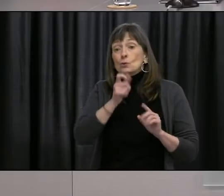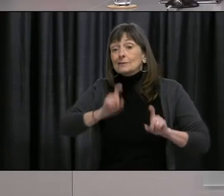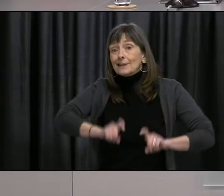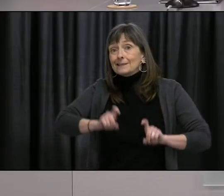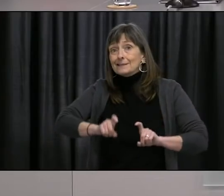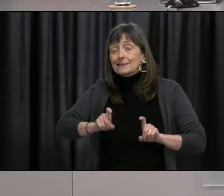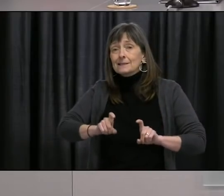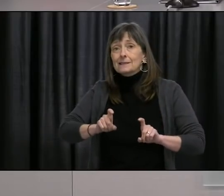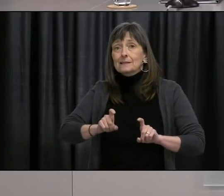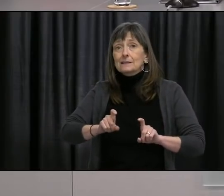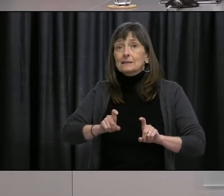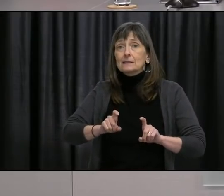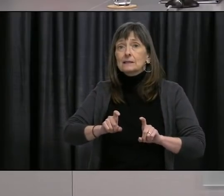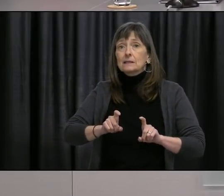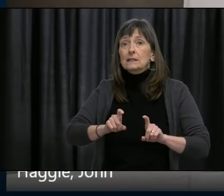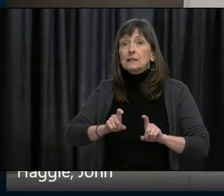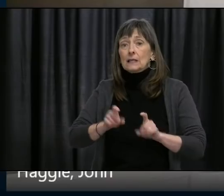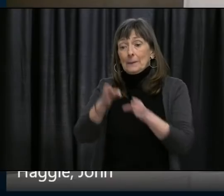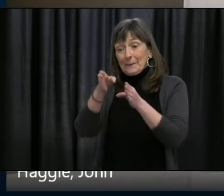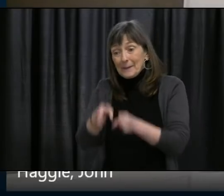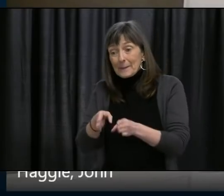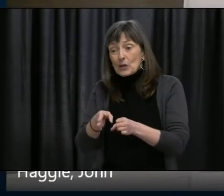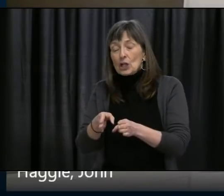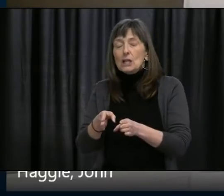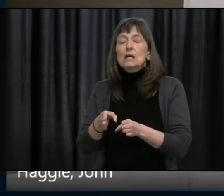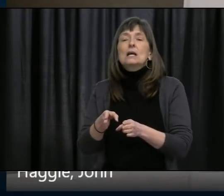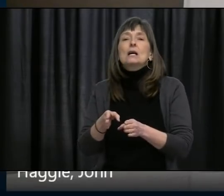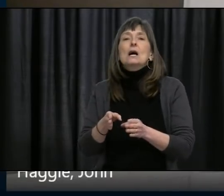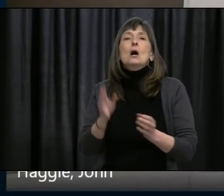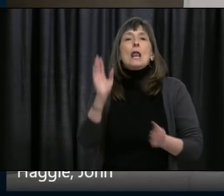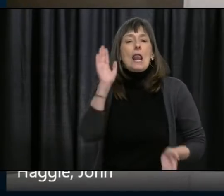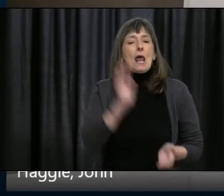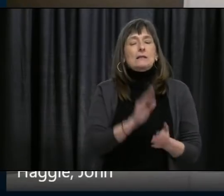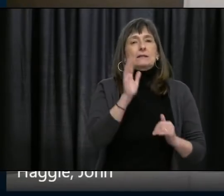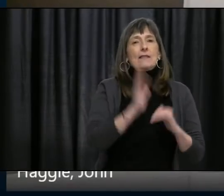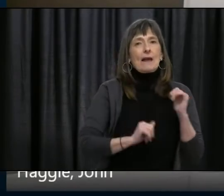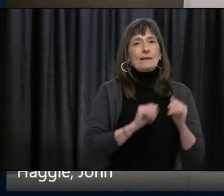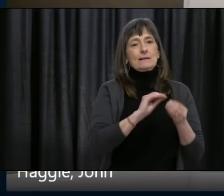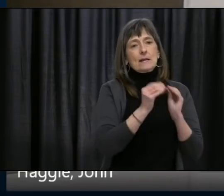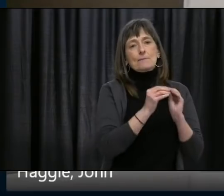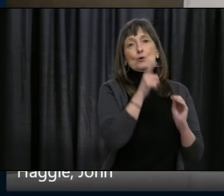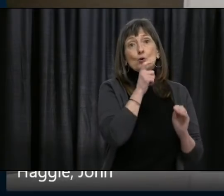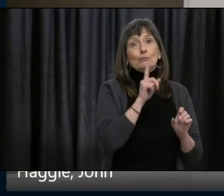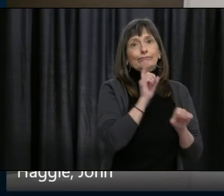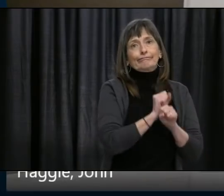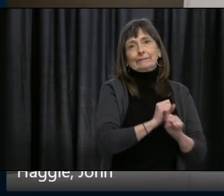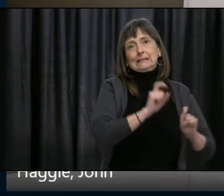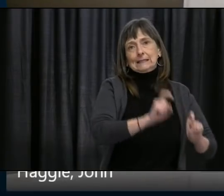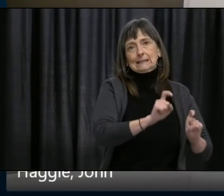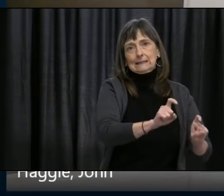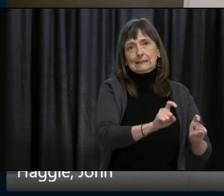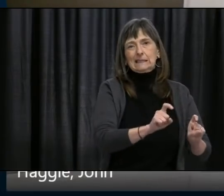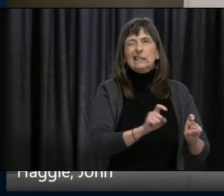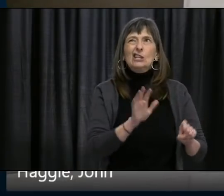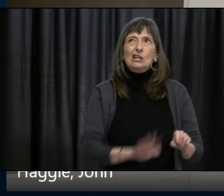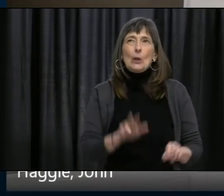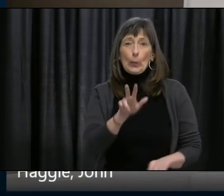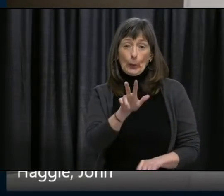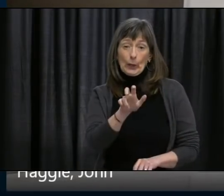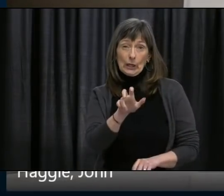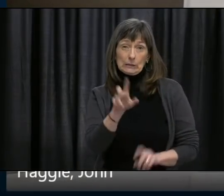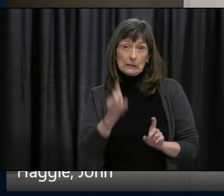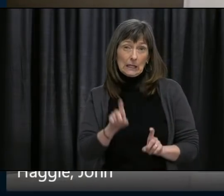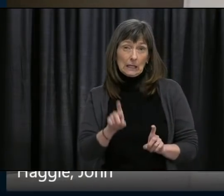tested is actually lower than the number of tests that are actually done. There is a gap of around 300 tests